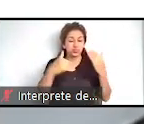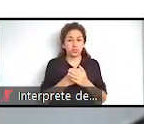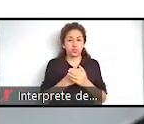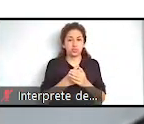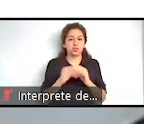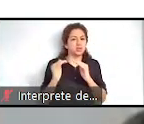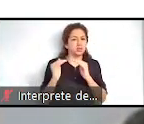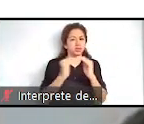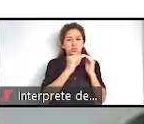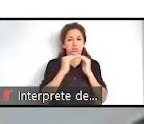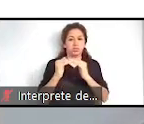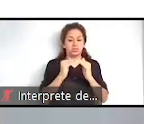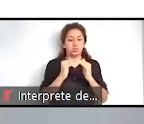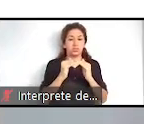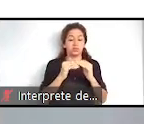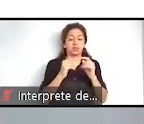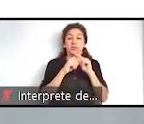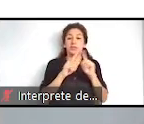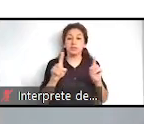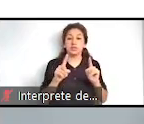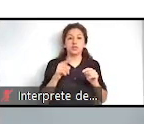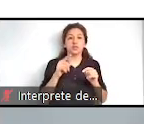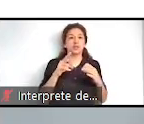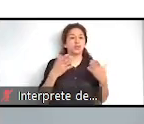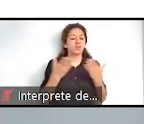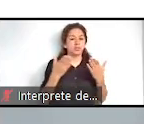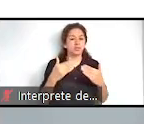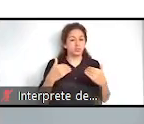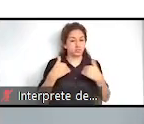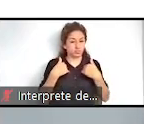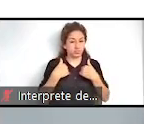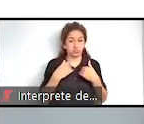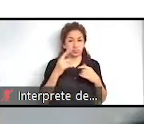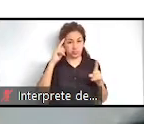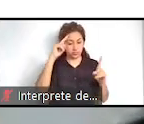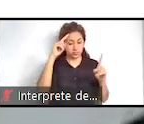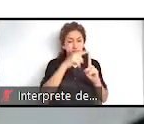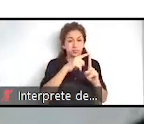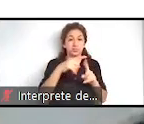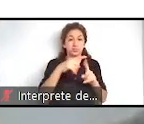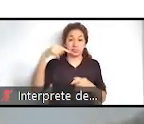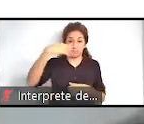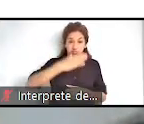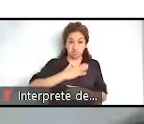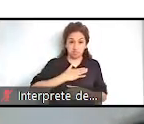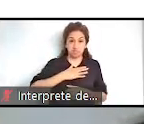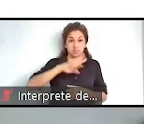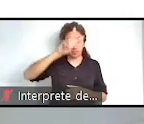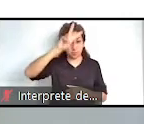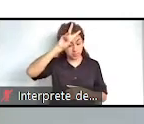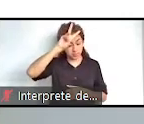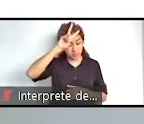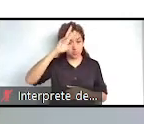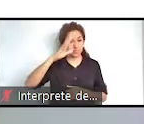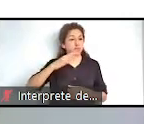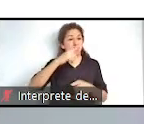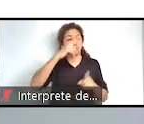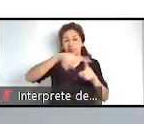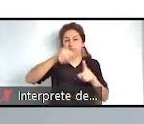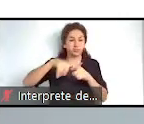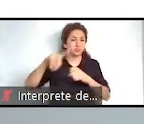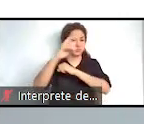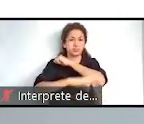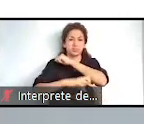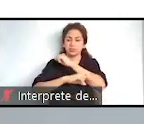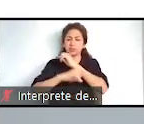as all the human rights is not something that we have completed it has some challenges that have